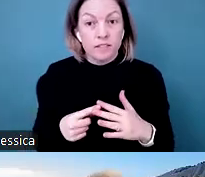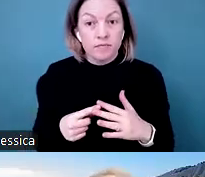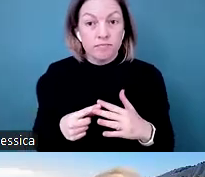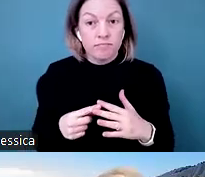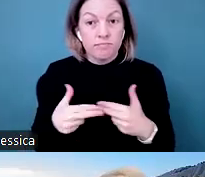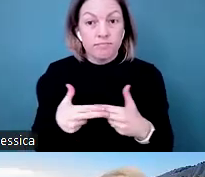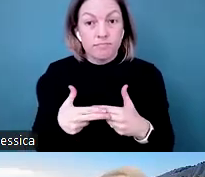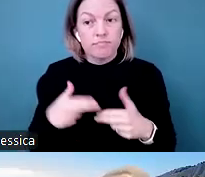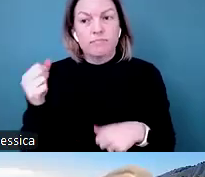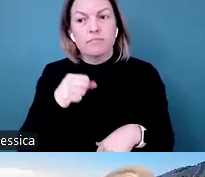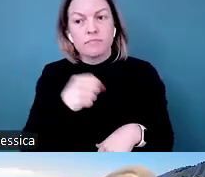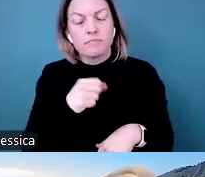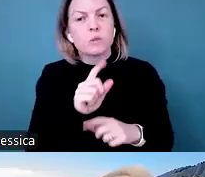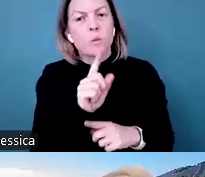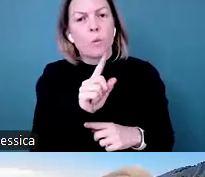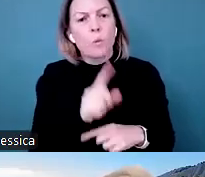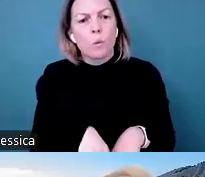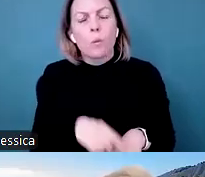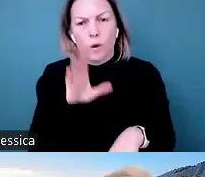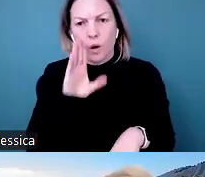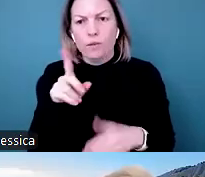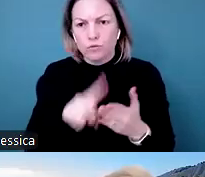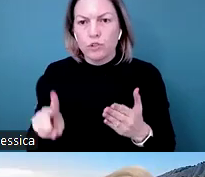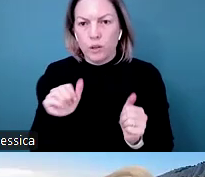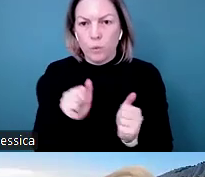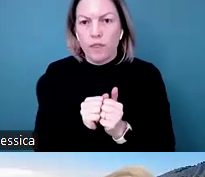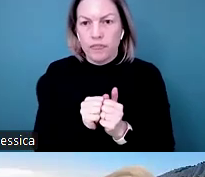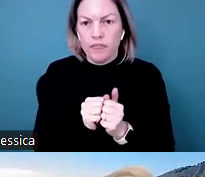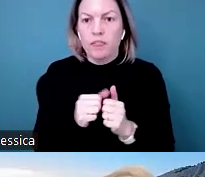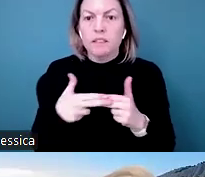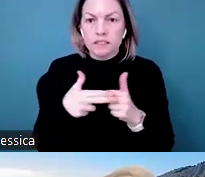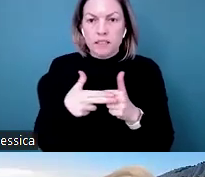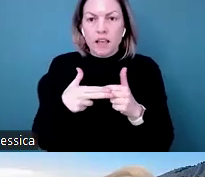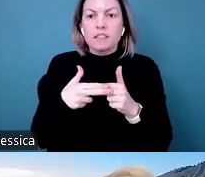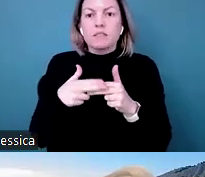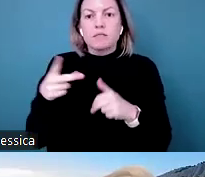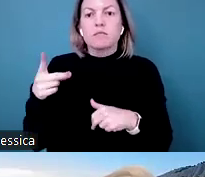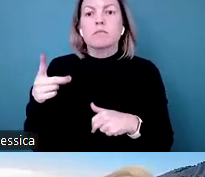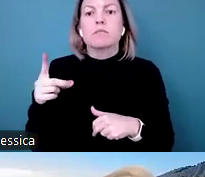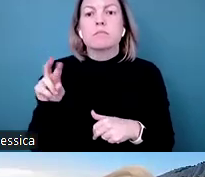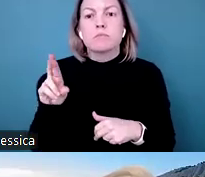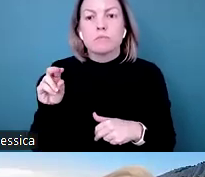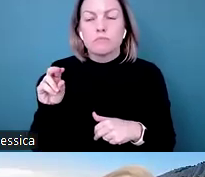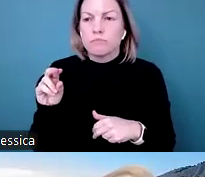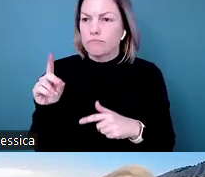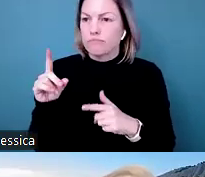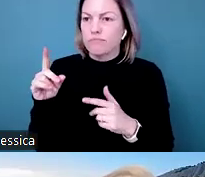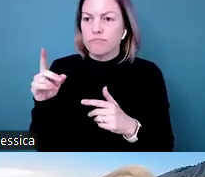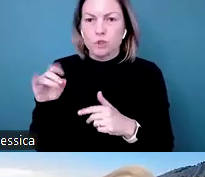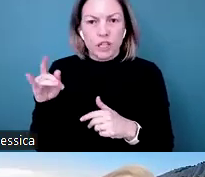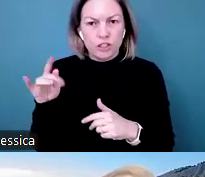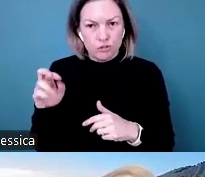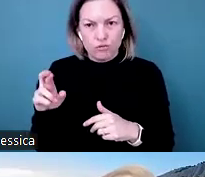slide. Yes, hold on. I will check with our slide projector and we'll get that going for you. Hold on,